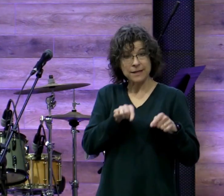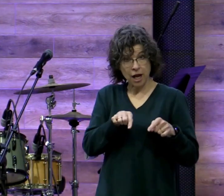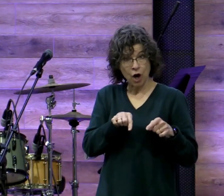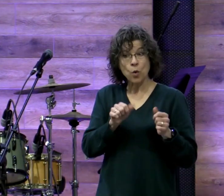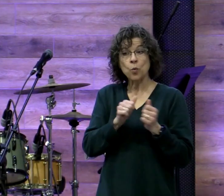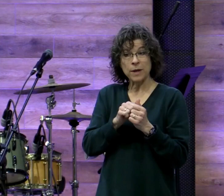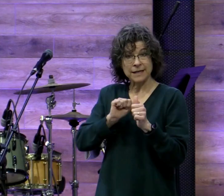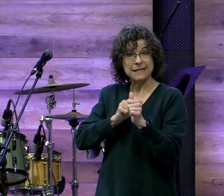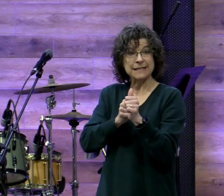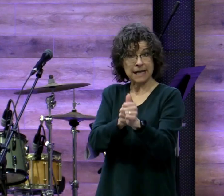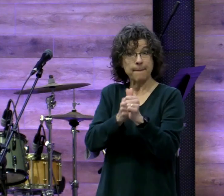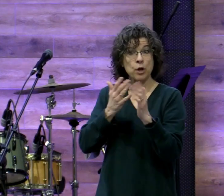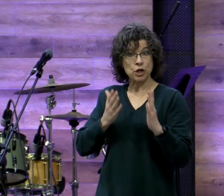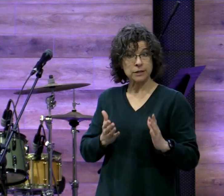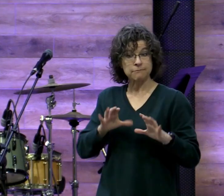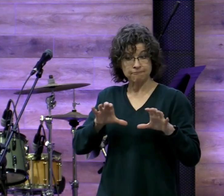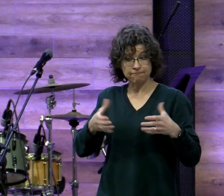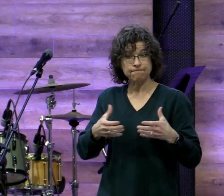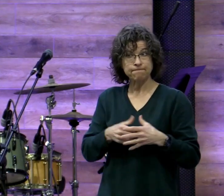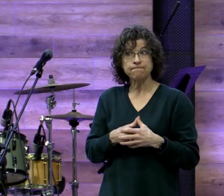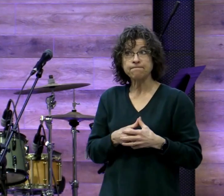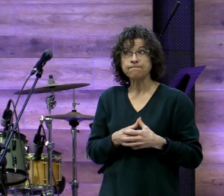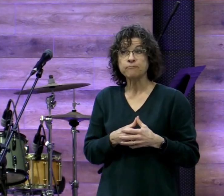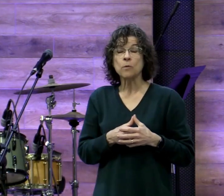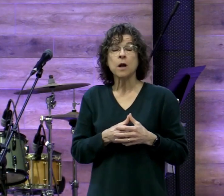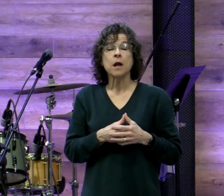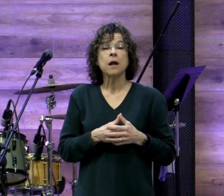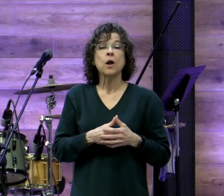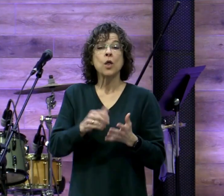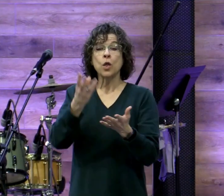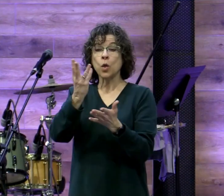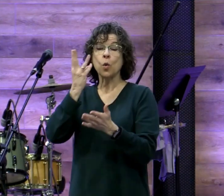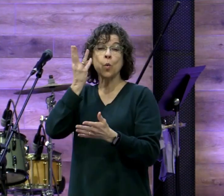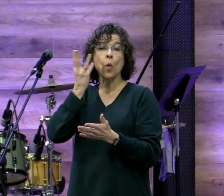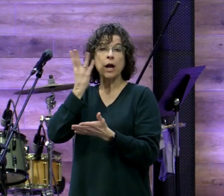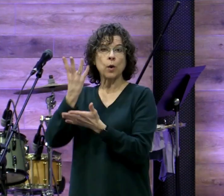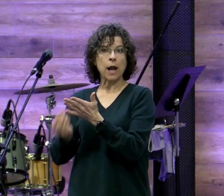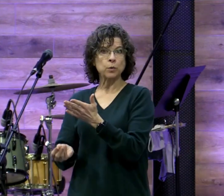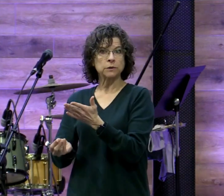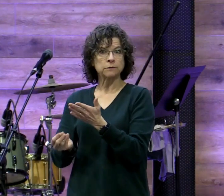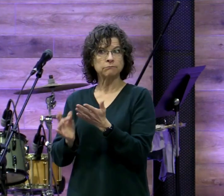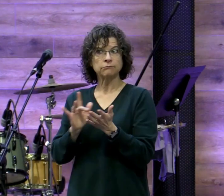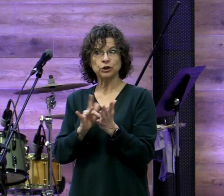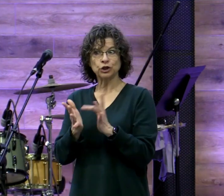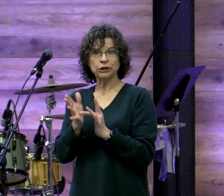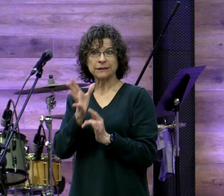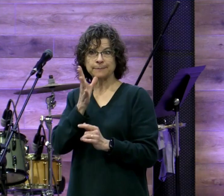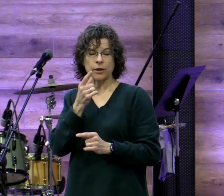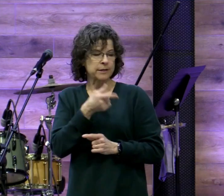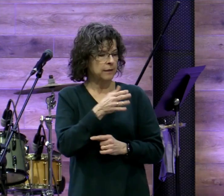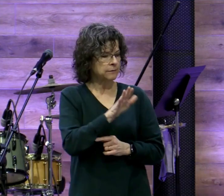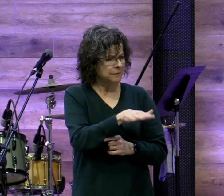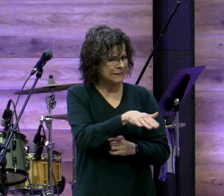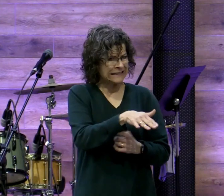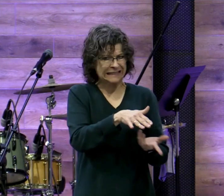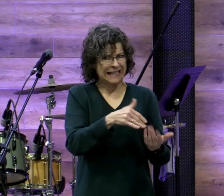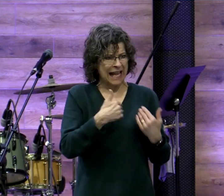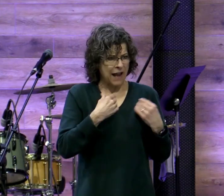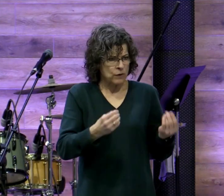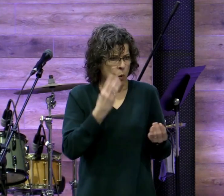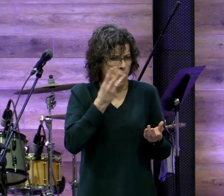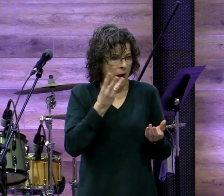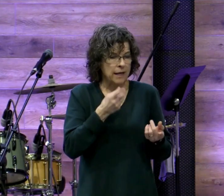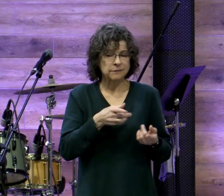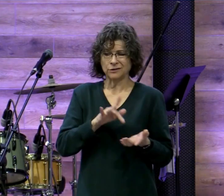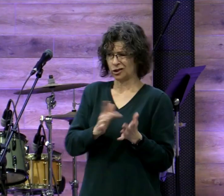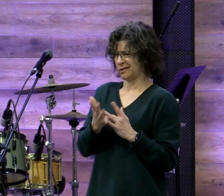his disciples. When the wine ran out, the mother of Jesus said to him, "They have no wine." And Jesus said to her, "Woman, what does this have to do